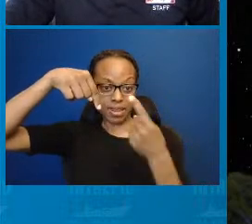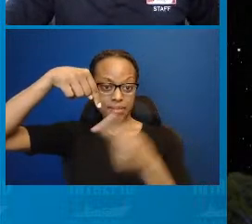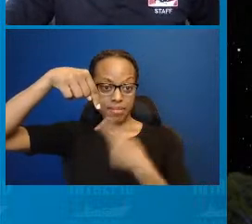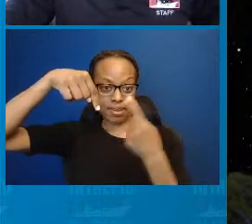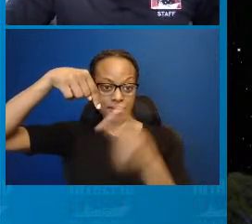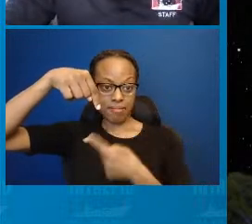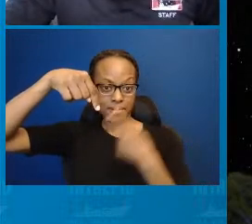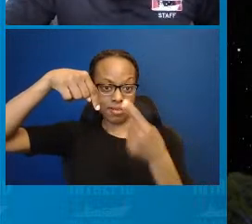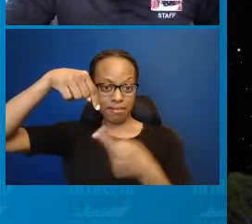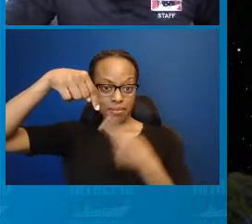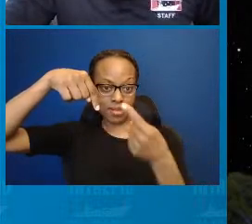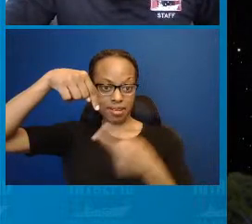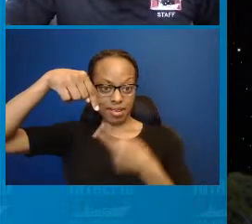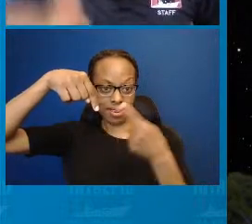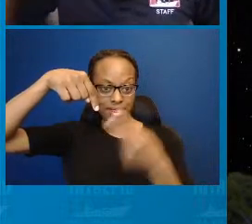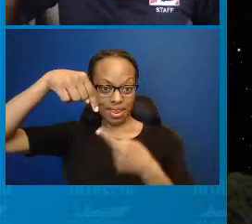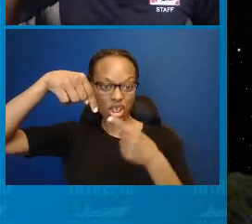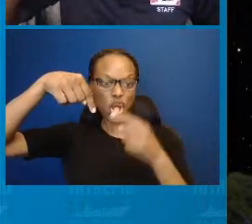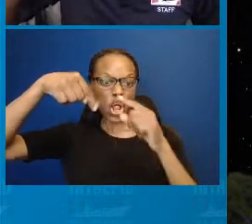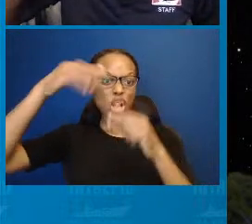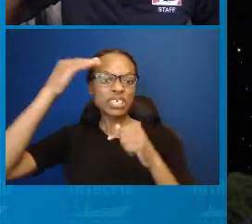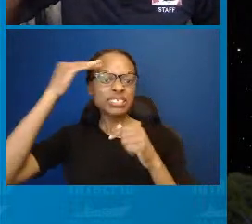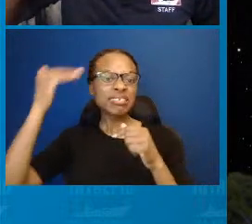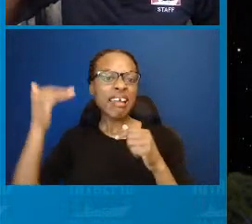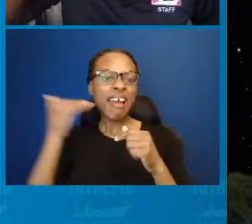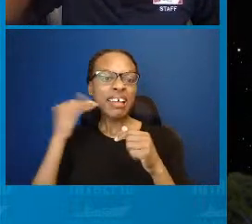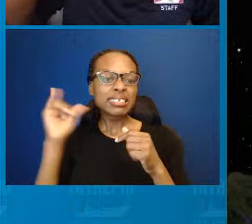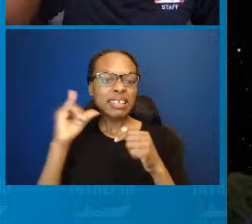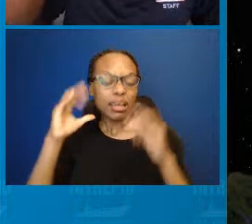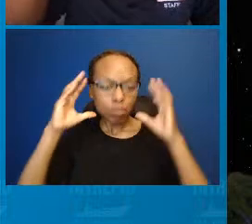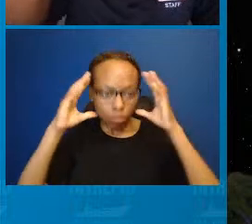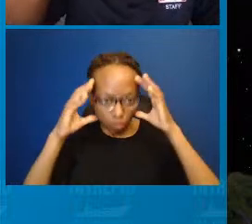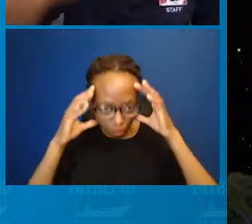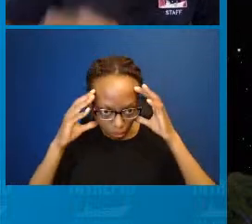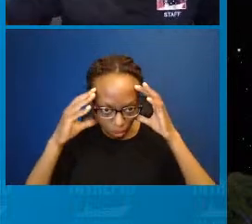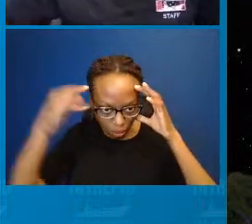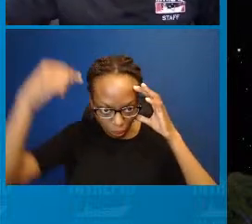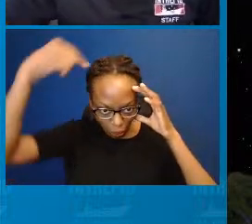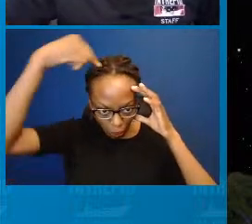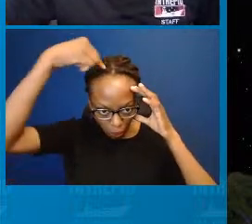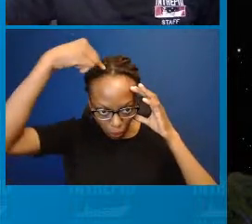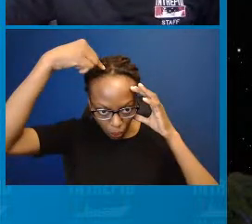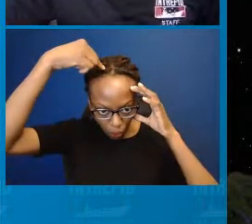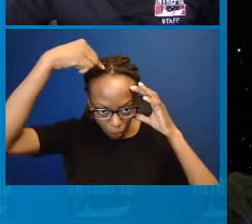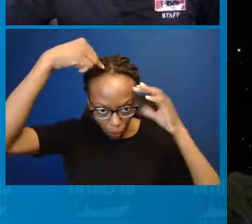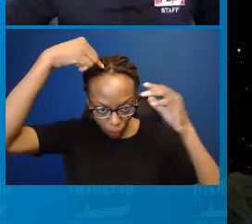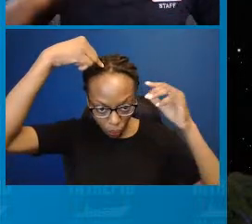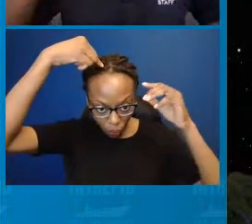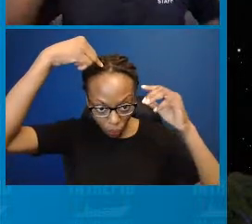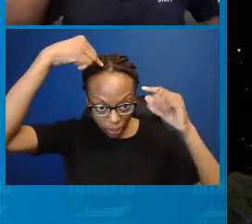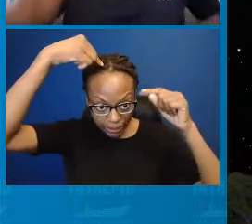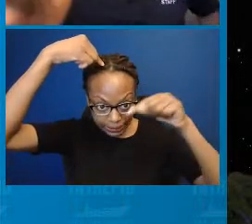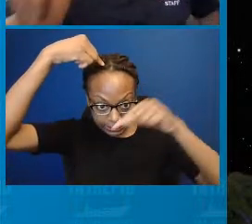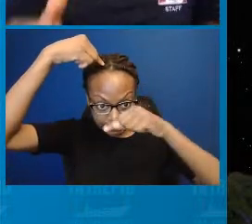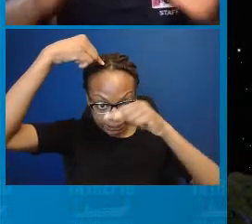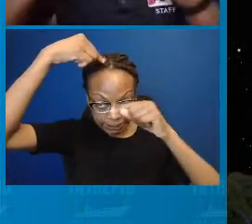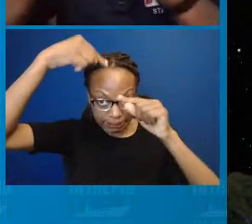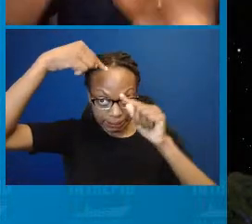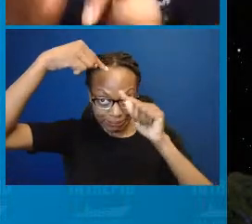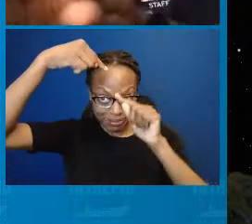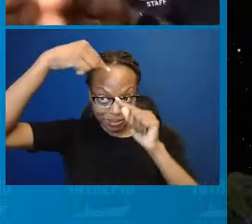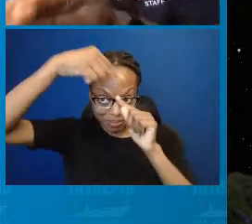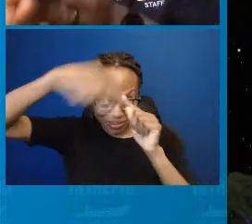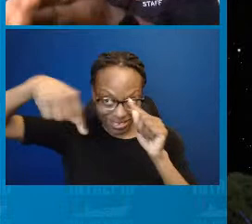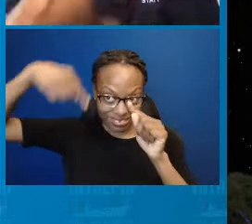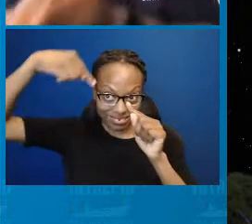right? So it's like this point here is almost at the top of the earth. And as we spin around, it doesn't move, right? And so because we